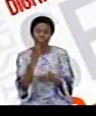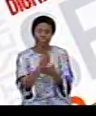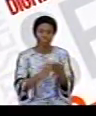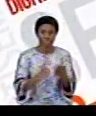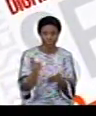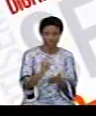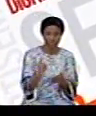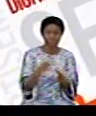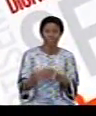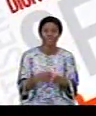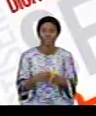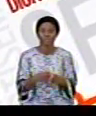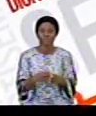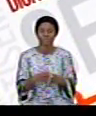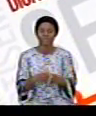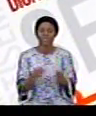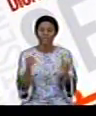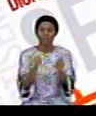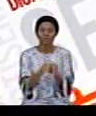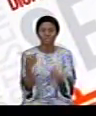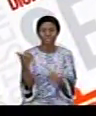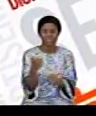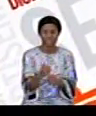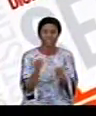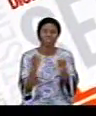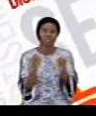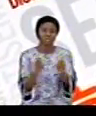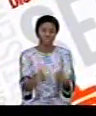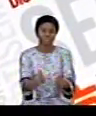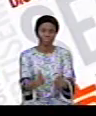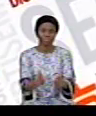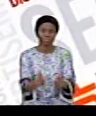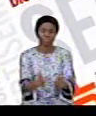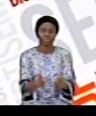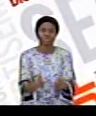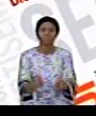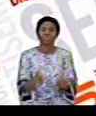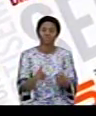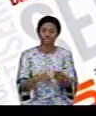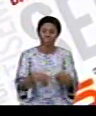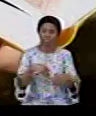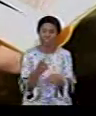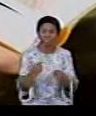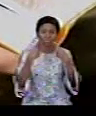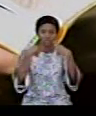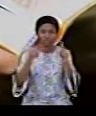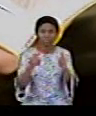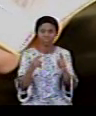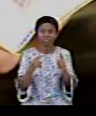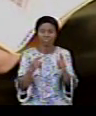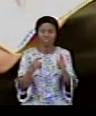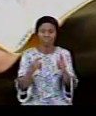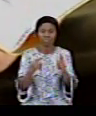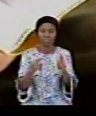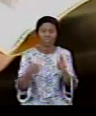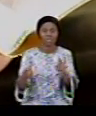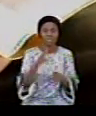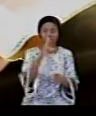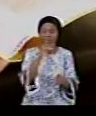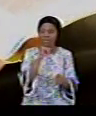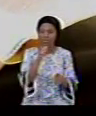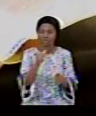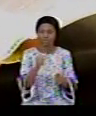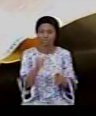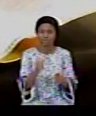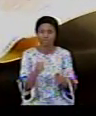Gadget and with any opportunity every single advertise they are not up to the value of the Gospel you